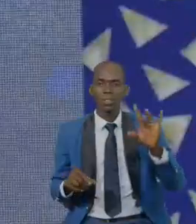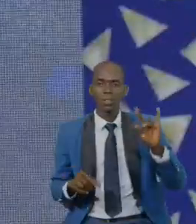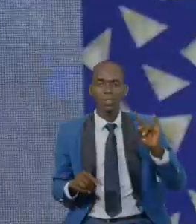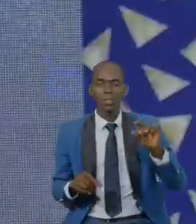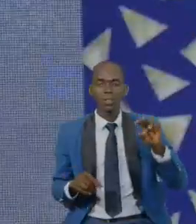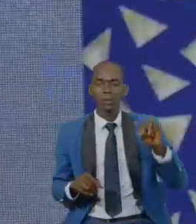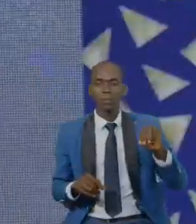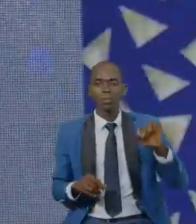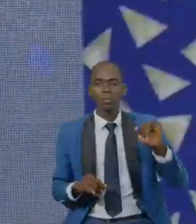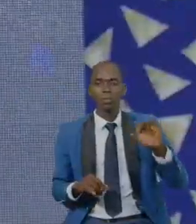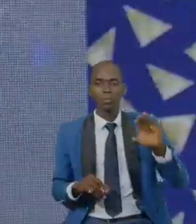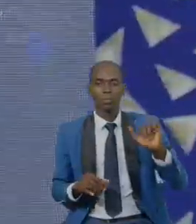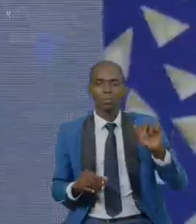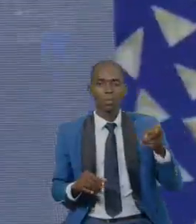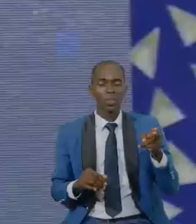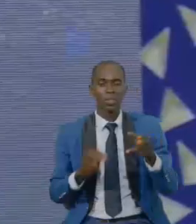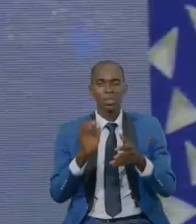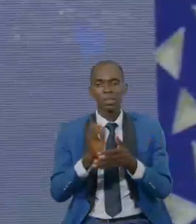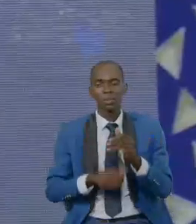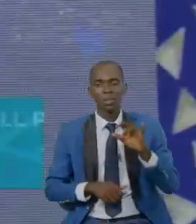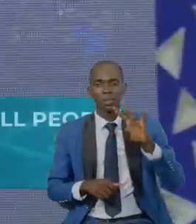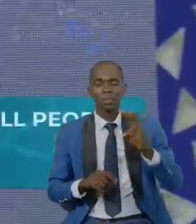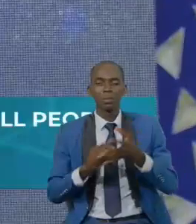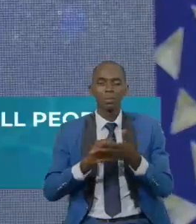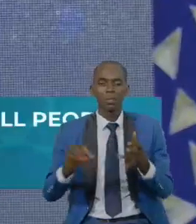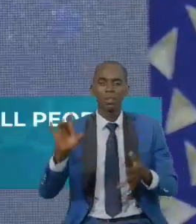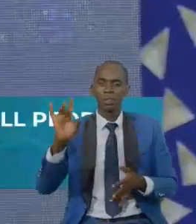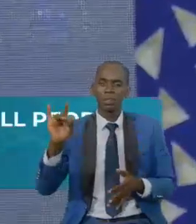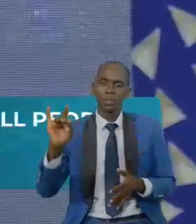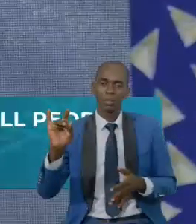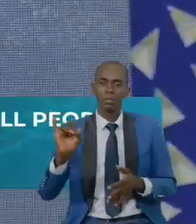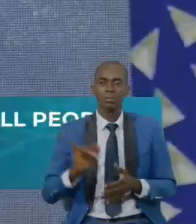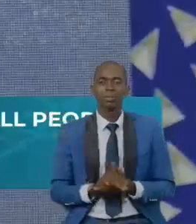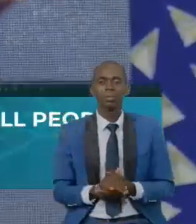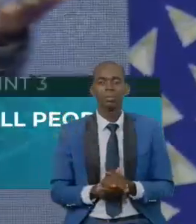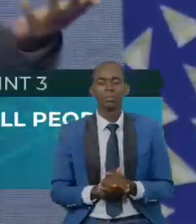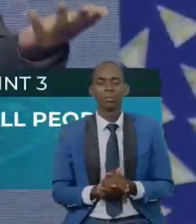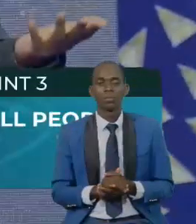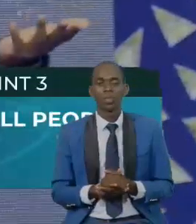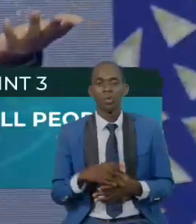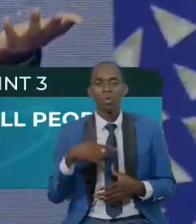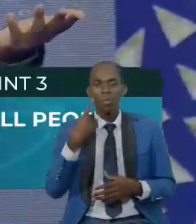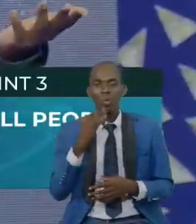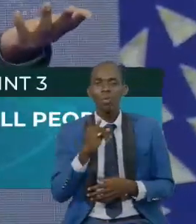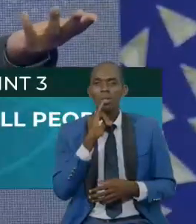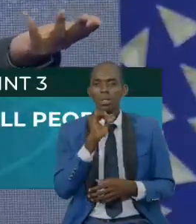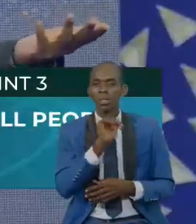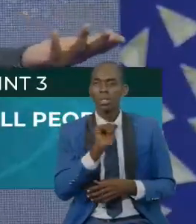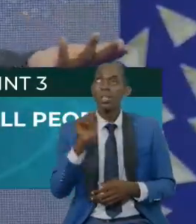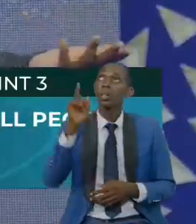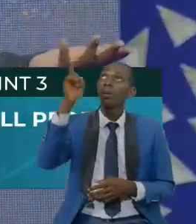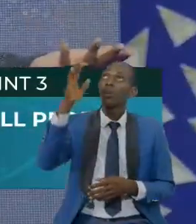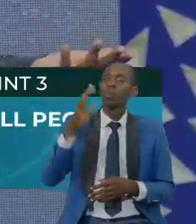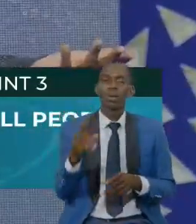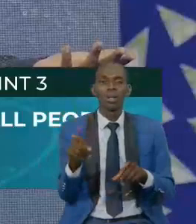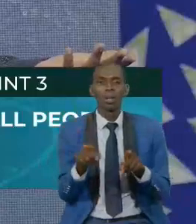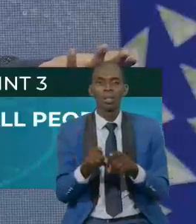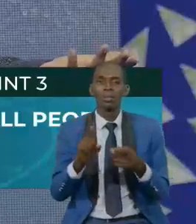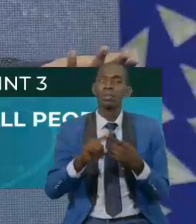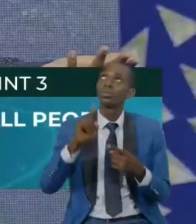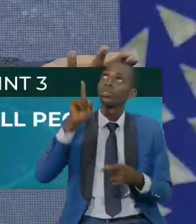Micah chapter 7 verse 18. Who is a God like unto thee